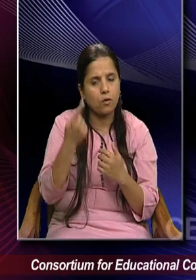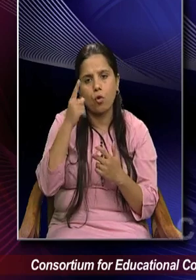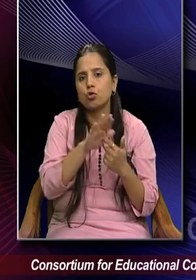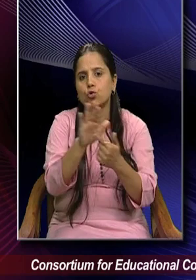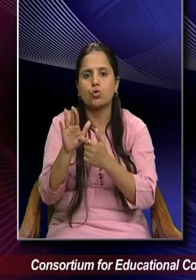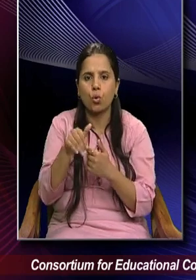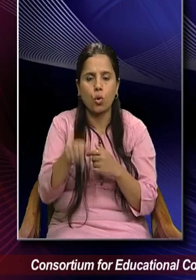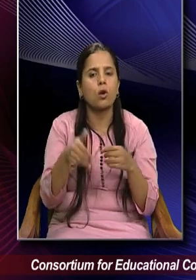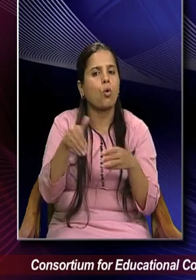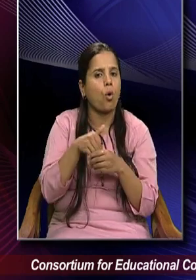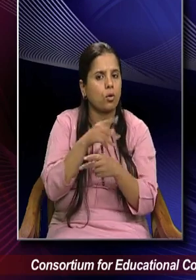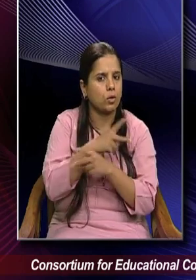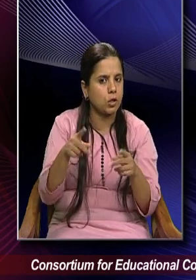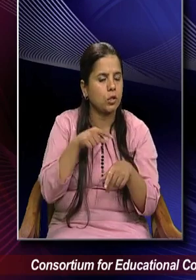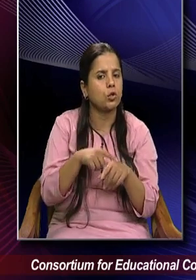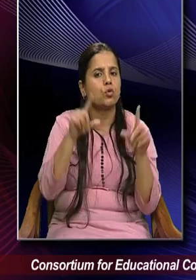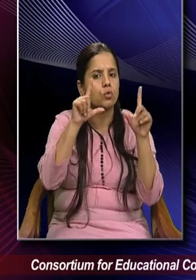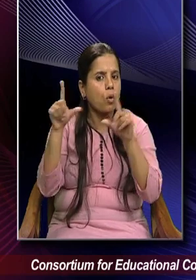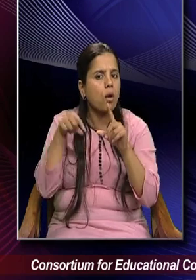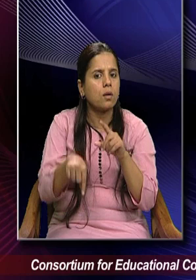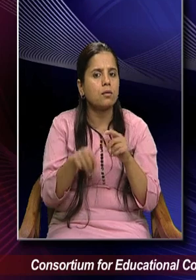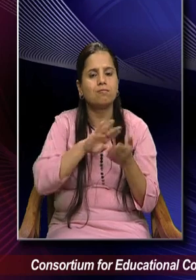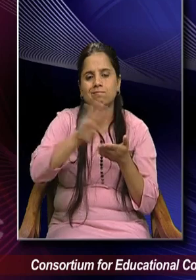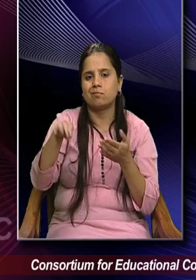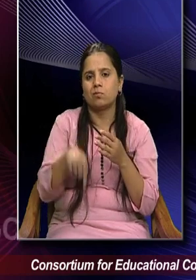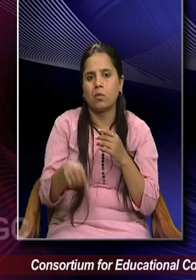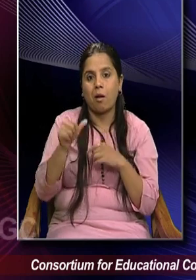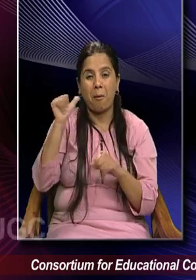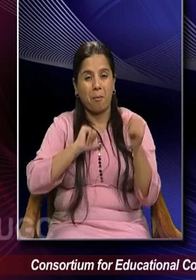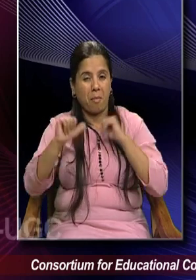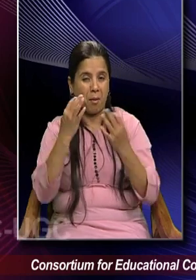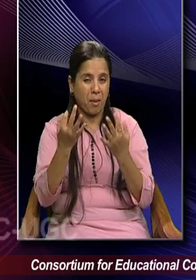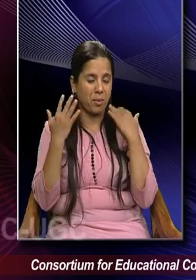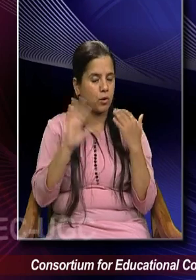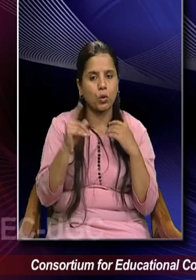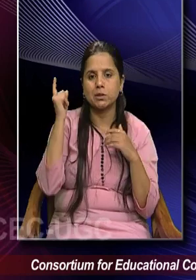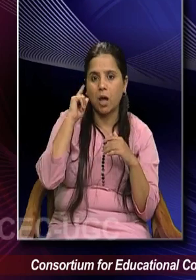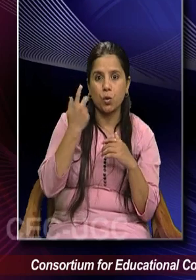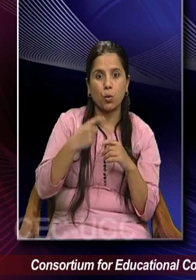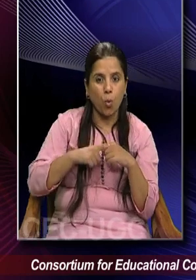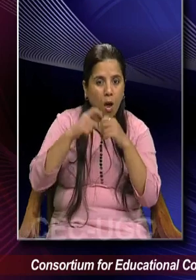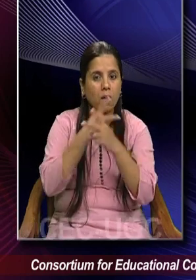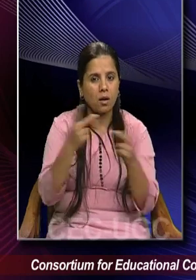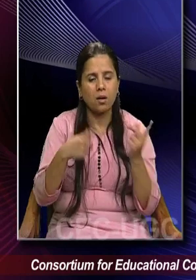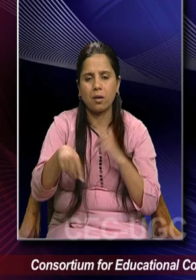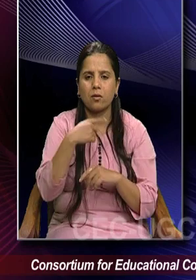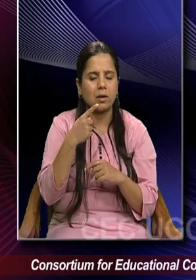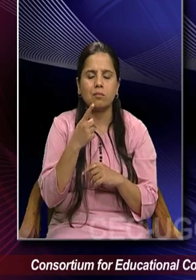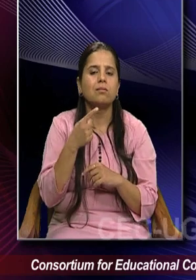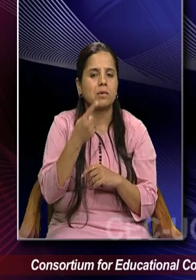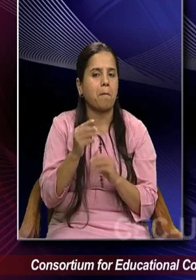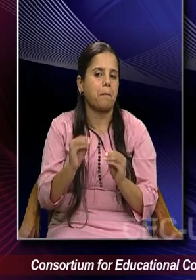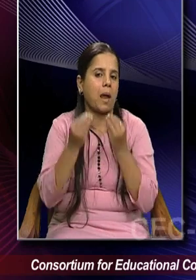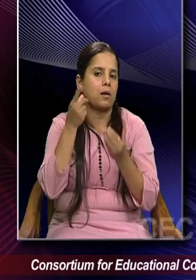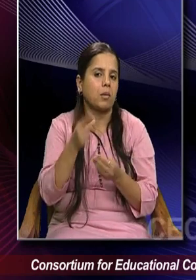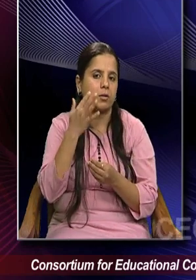portrayal, contextual shots. Avoid paparazzi style, and sound quality must be